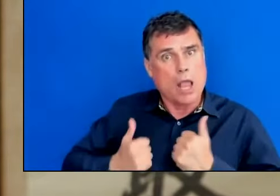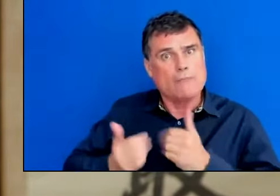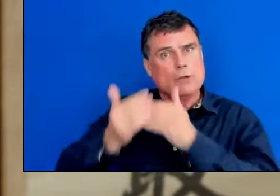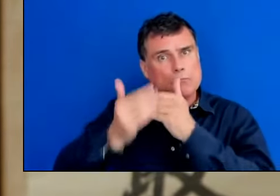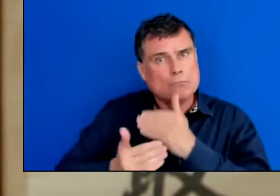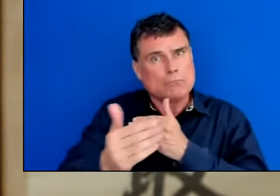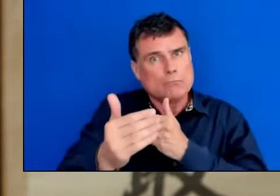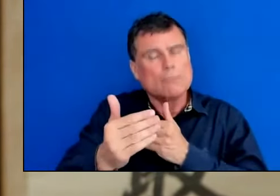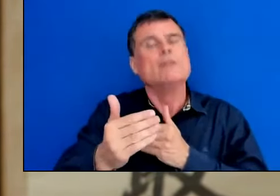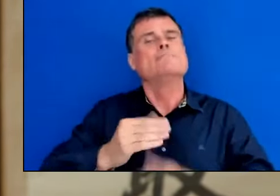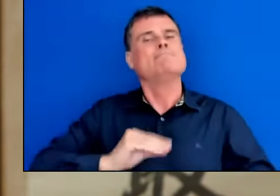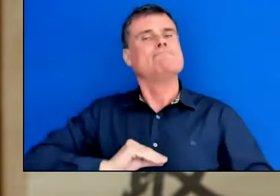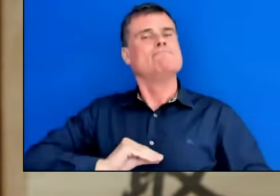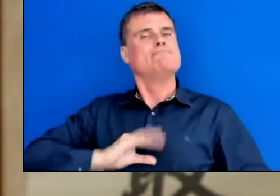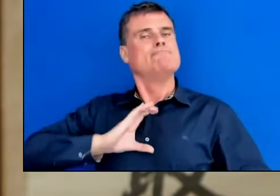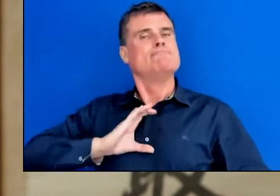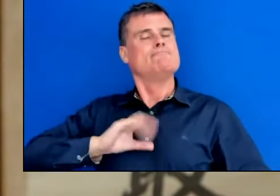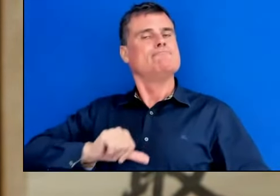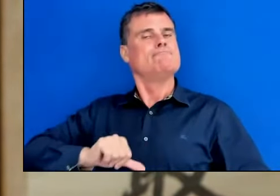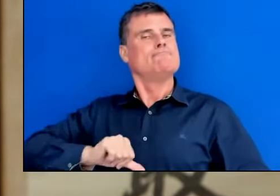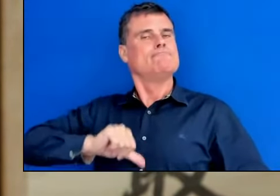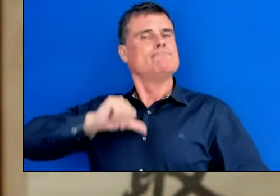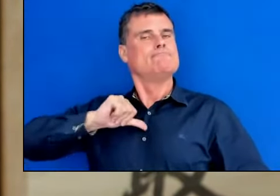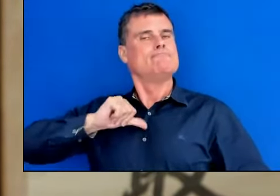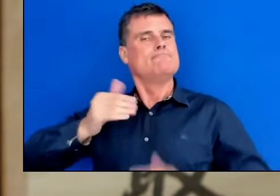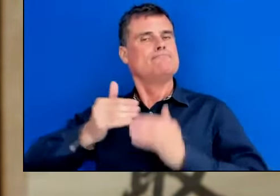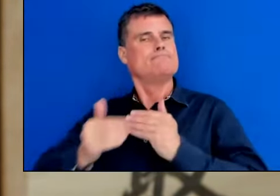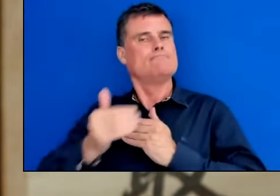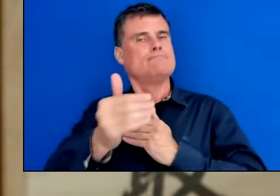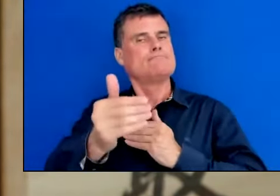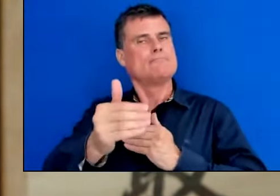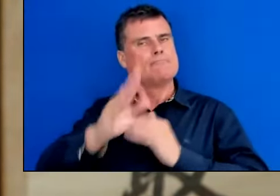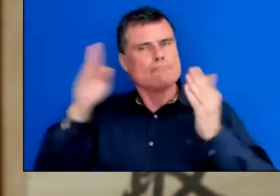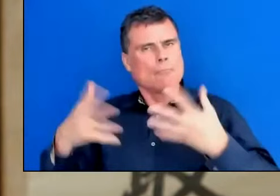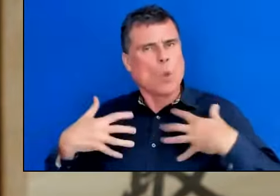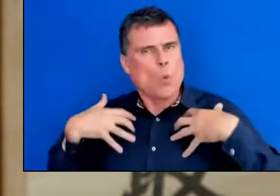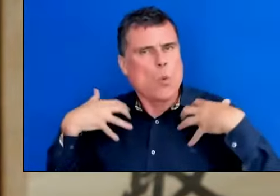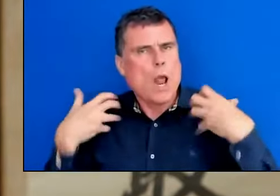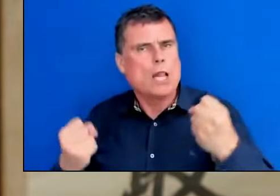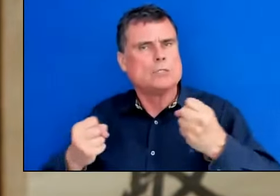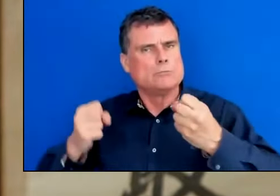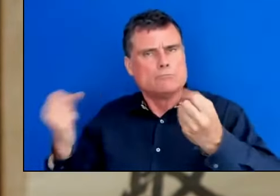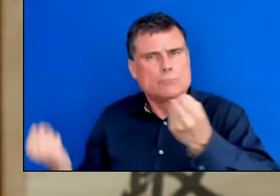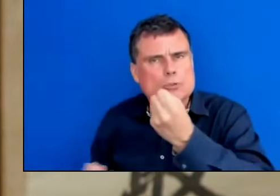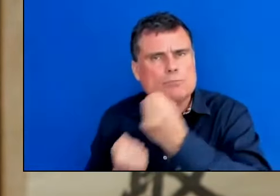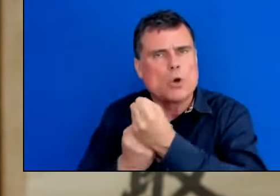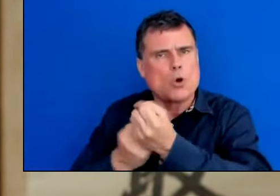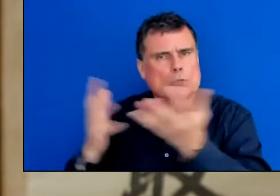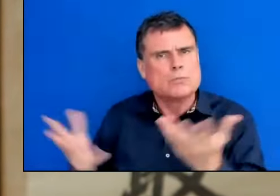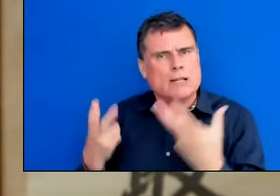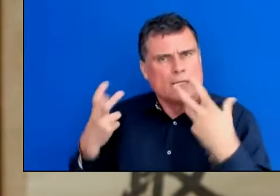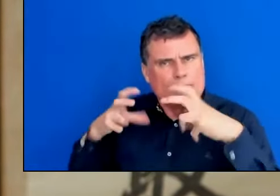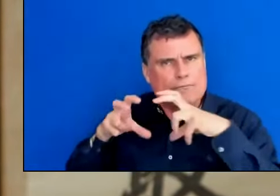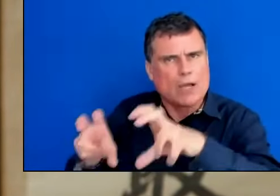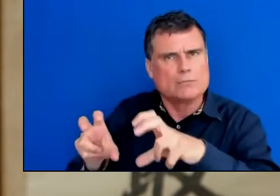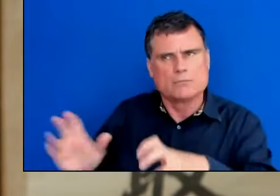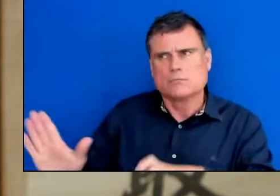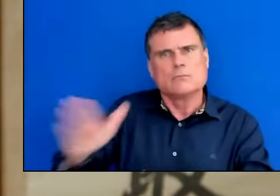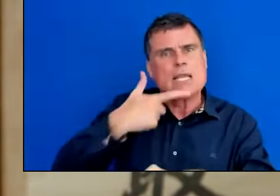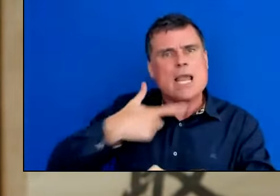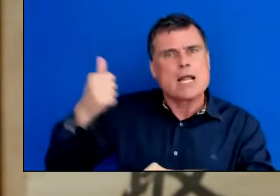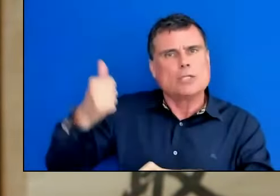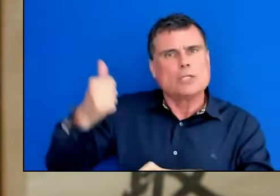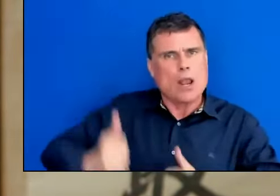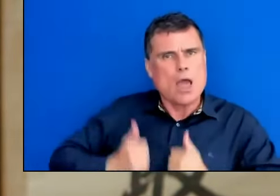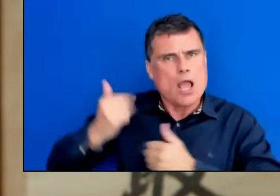receiving health and wellness supports, and we thank you for funding the Nikkei Seniors Healthcare and Housing